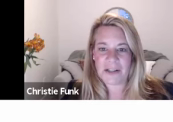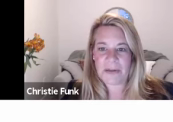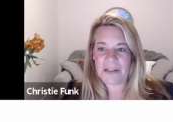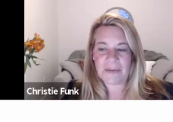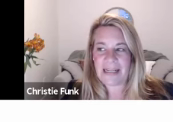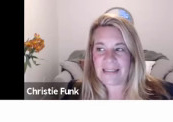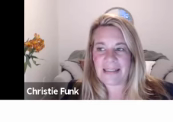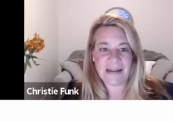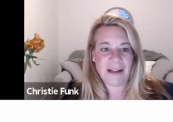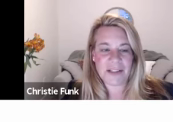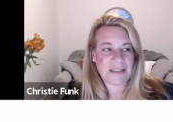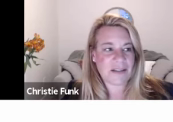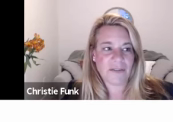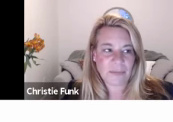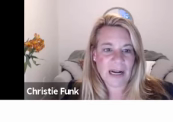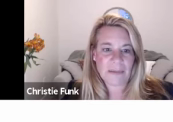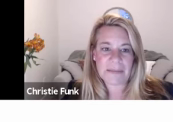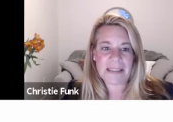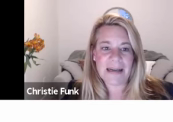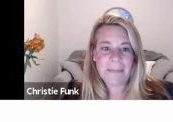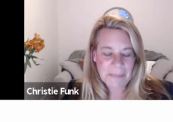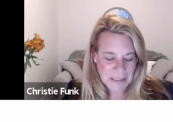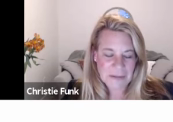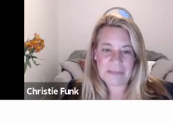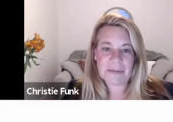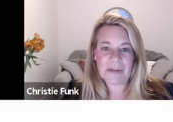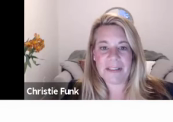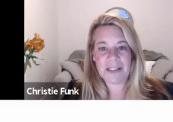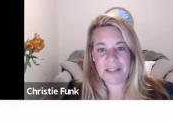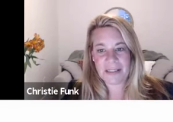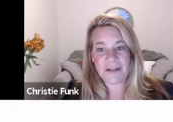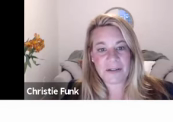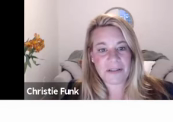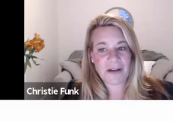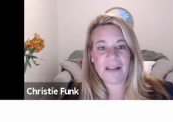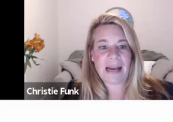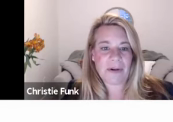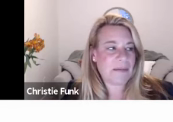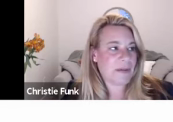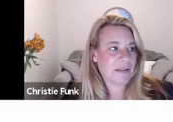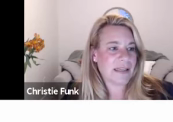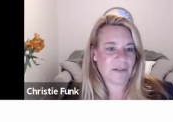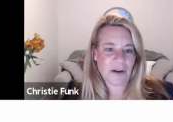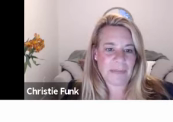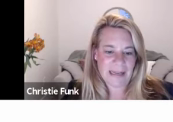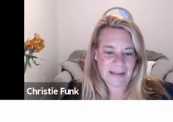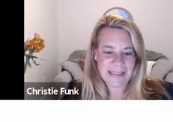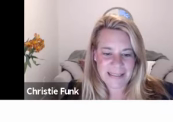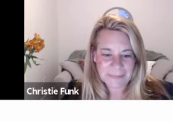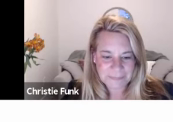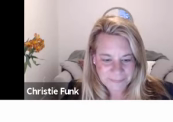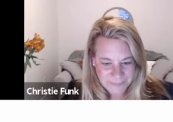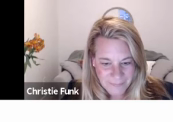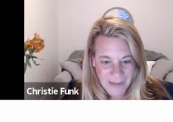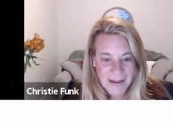aspiring entrepreneurs with NASA technology to solve real problems. So it's my privilege to introduce our Collaborate, Build, and Grow